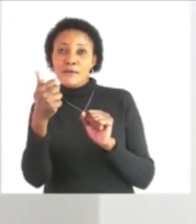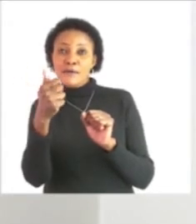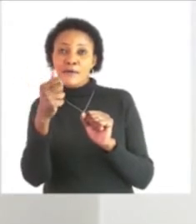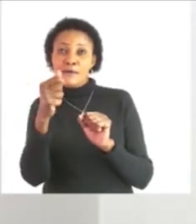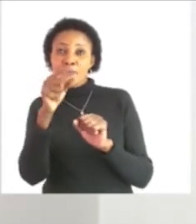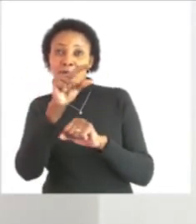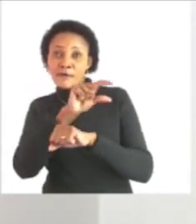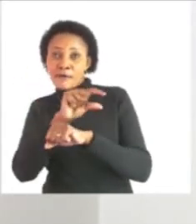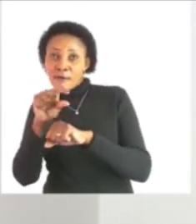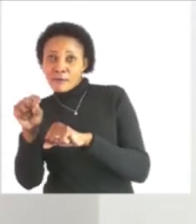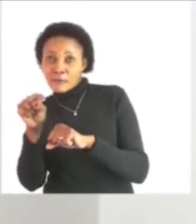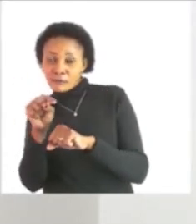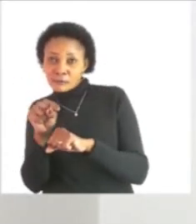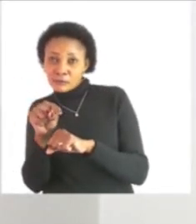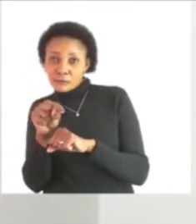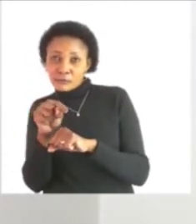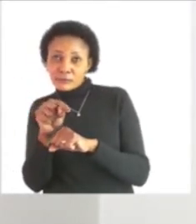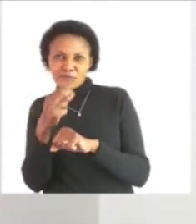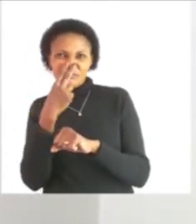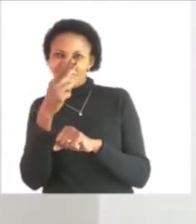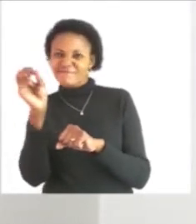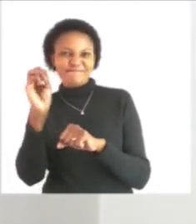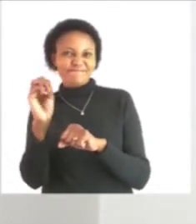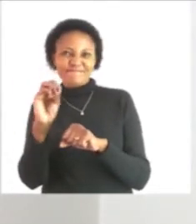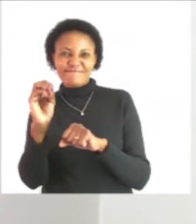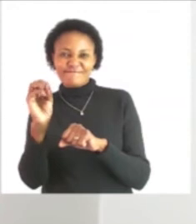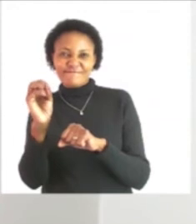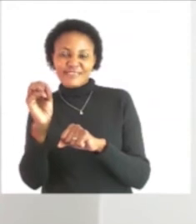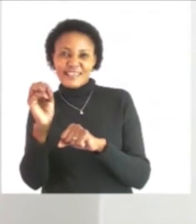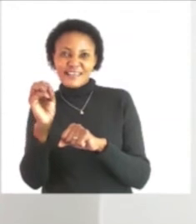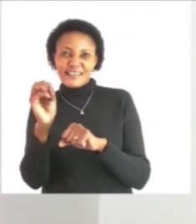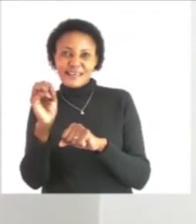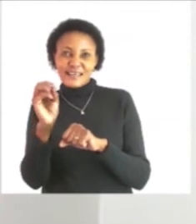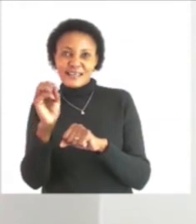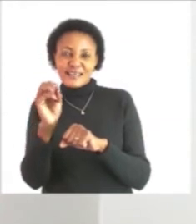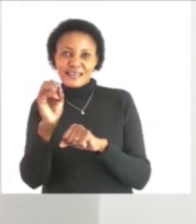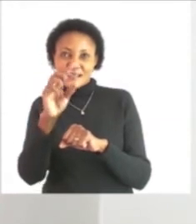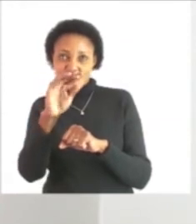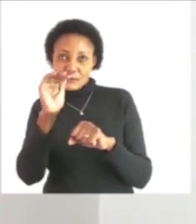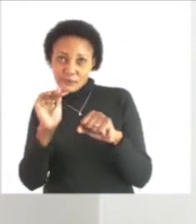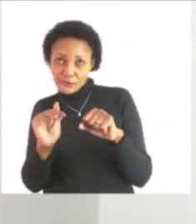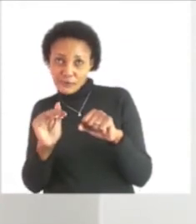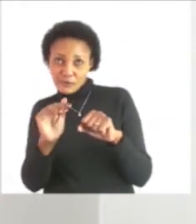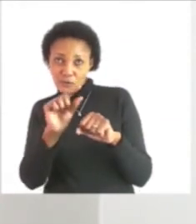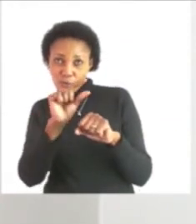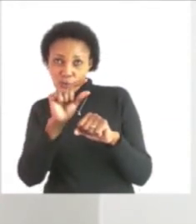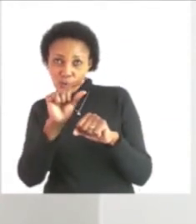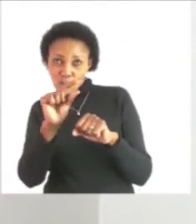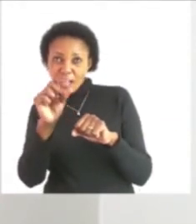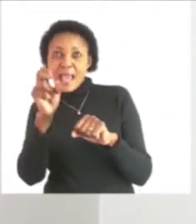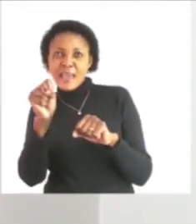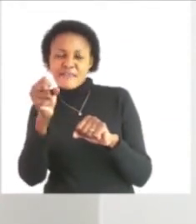next row. I can't see any word that is here. In the next row,